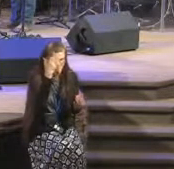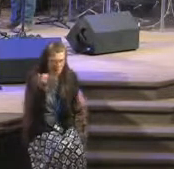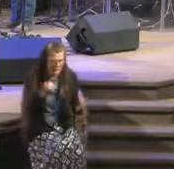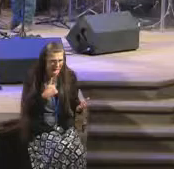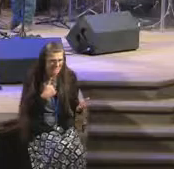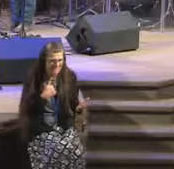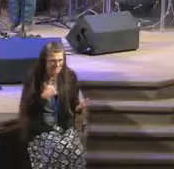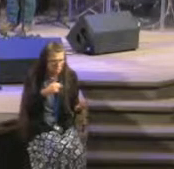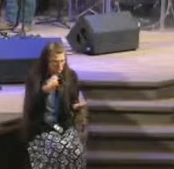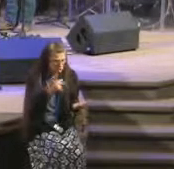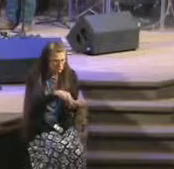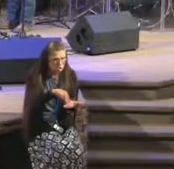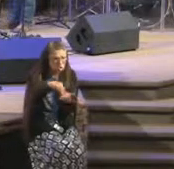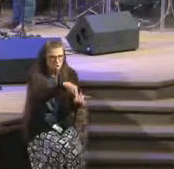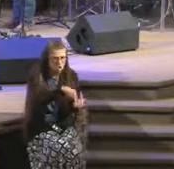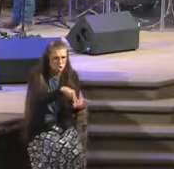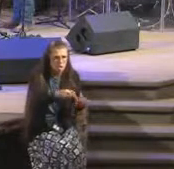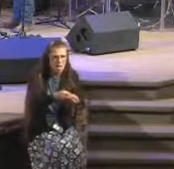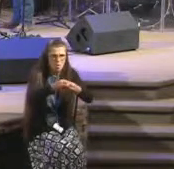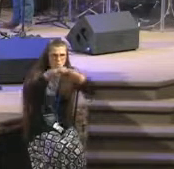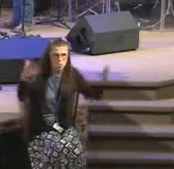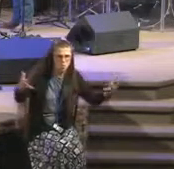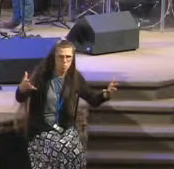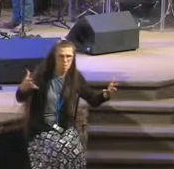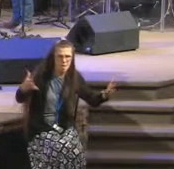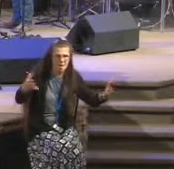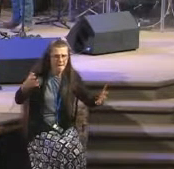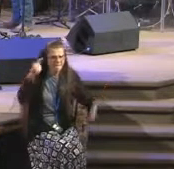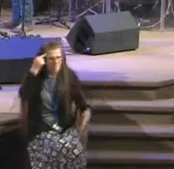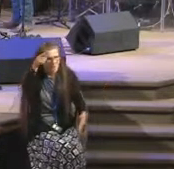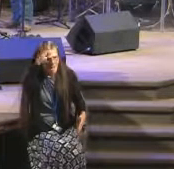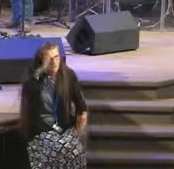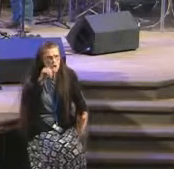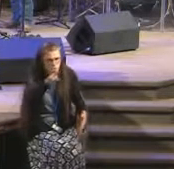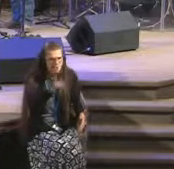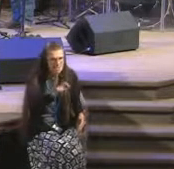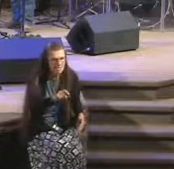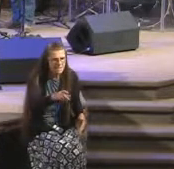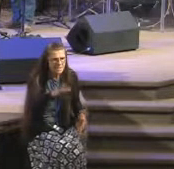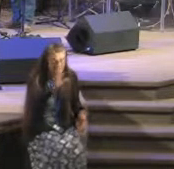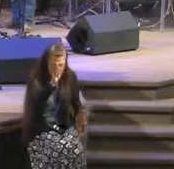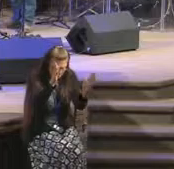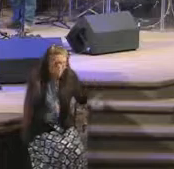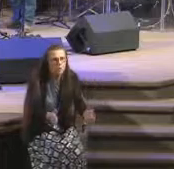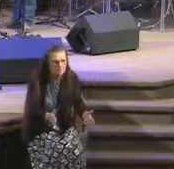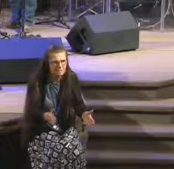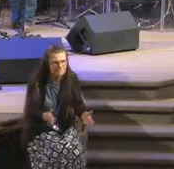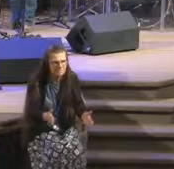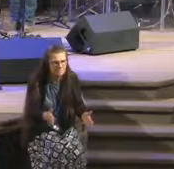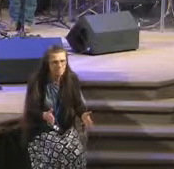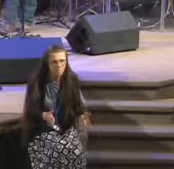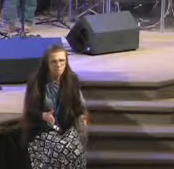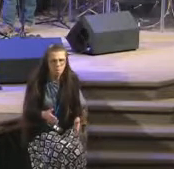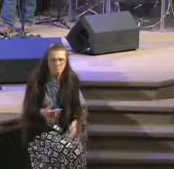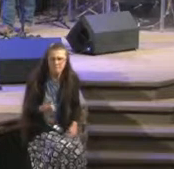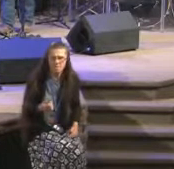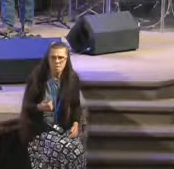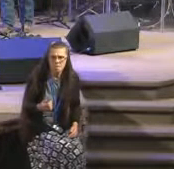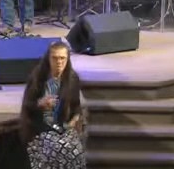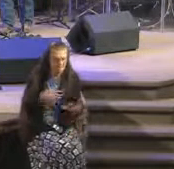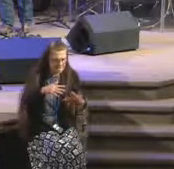community. I want to be that man. You need to be that man. You need to be that woman that is so